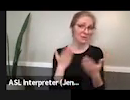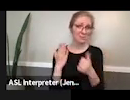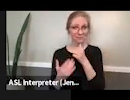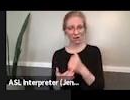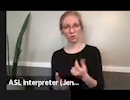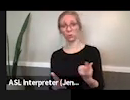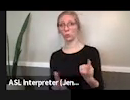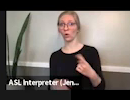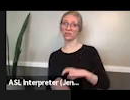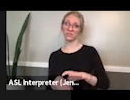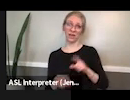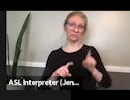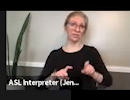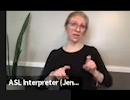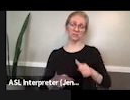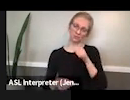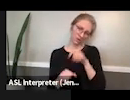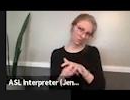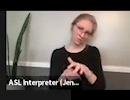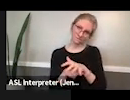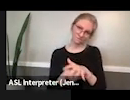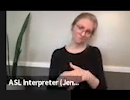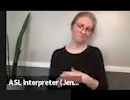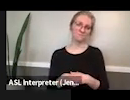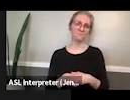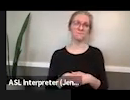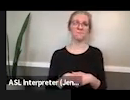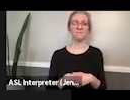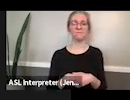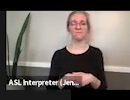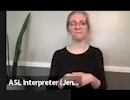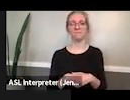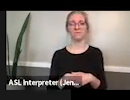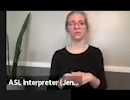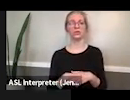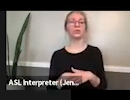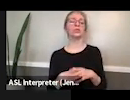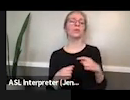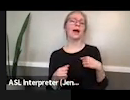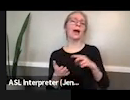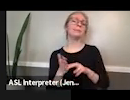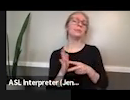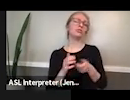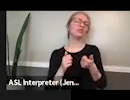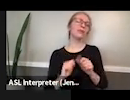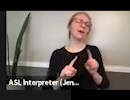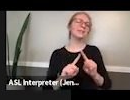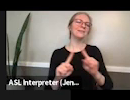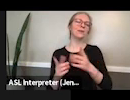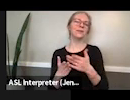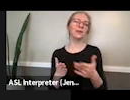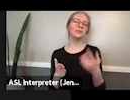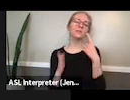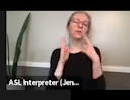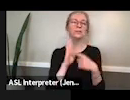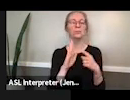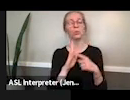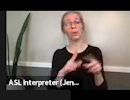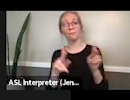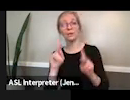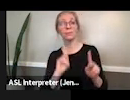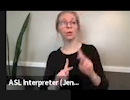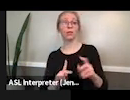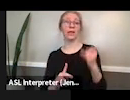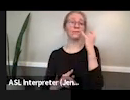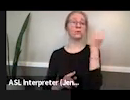one-time thing is not enough. And when I say try different things, it's like if it's people, but always people saying his